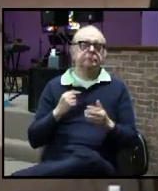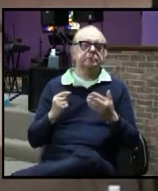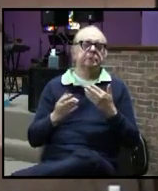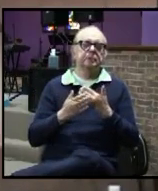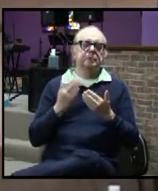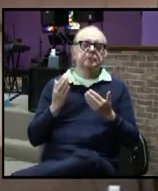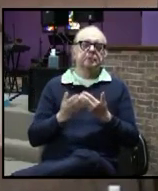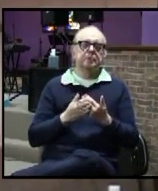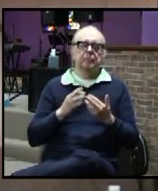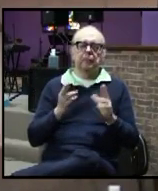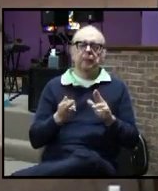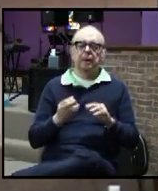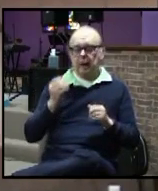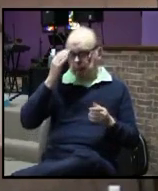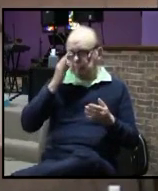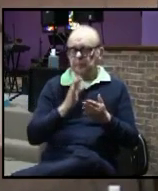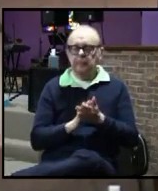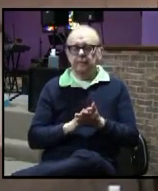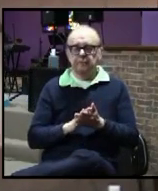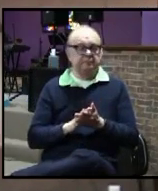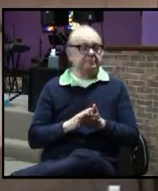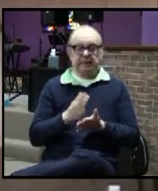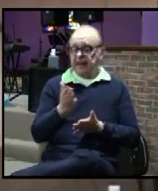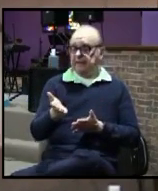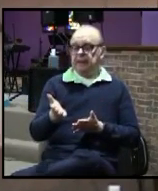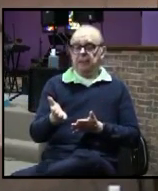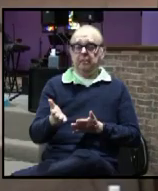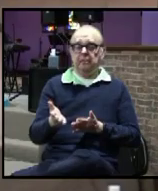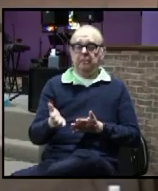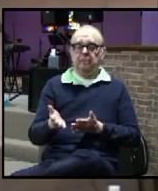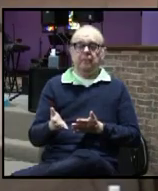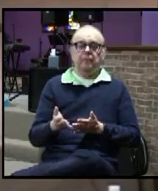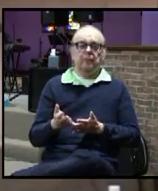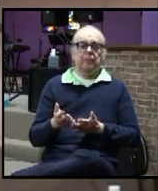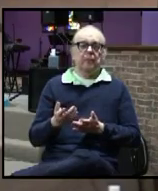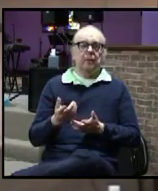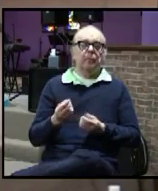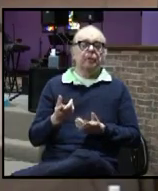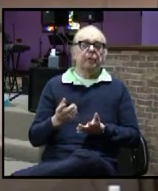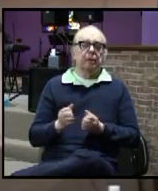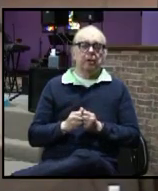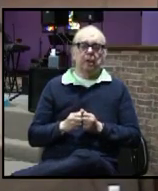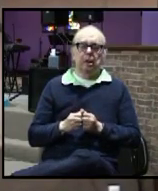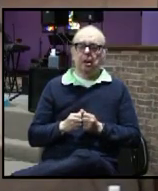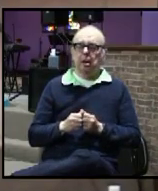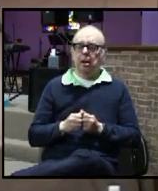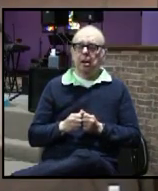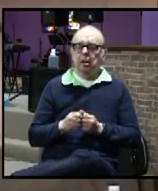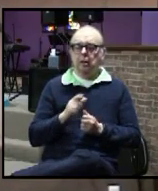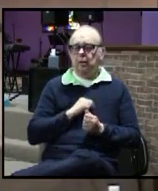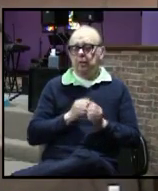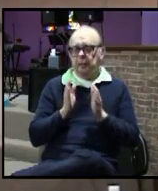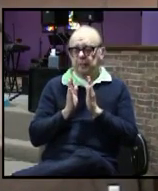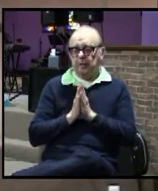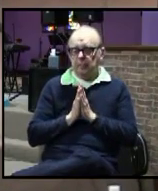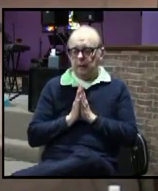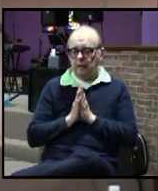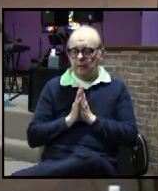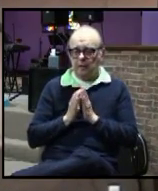Jesus came with a simple message, repent and believe. There it is. What are you going to do with it? Let's go to the Lord in